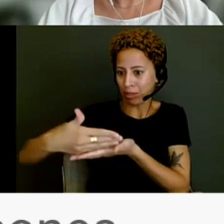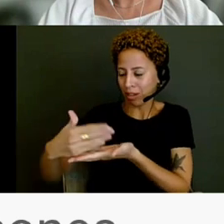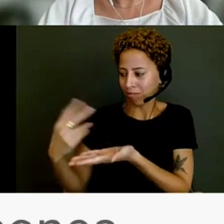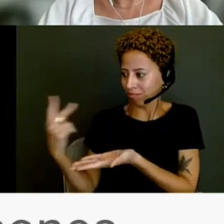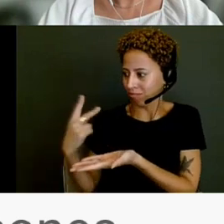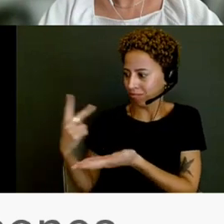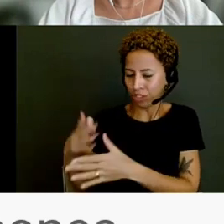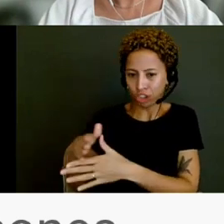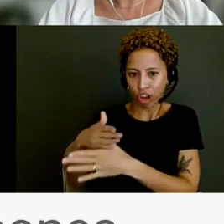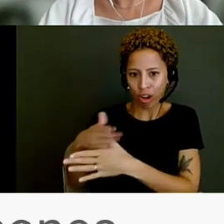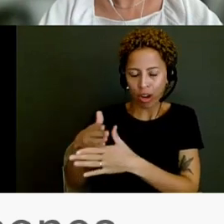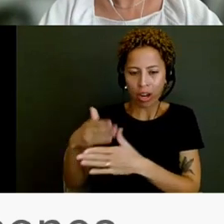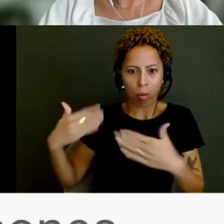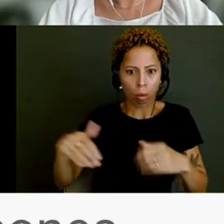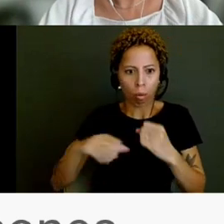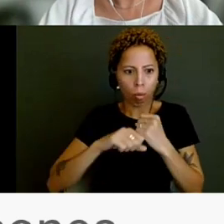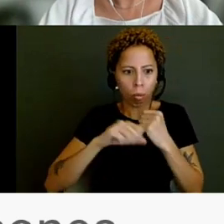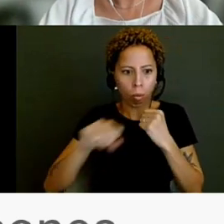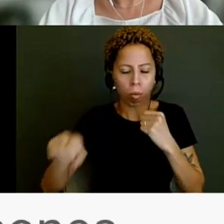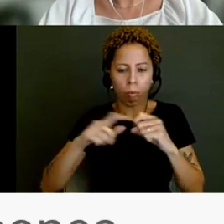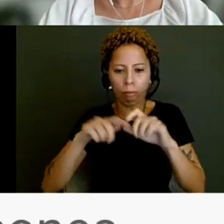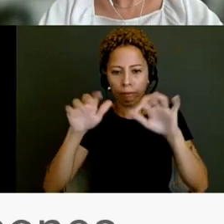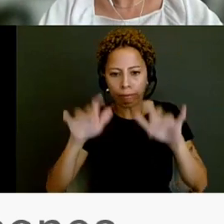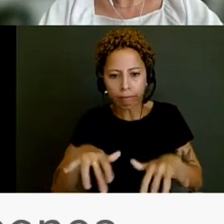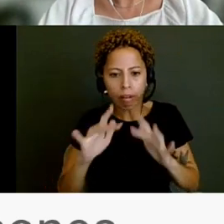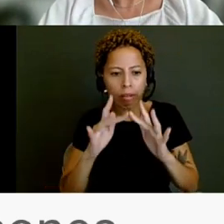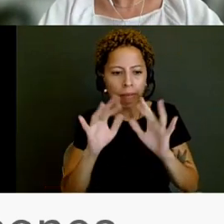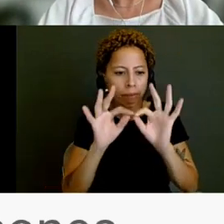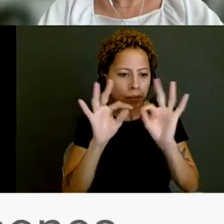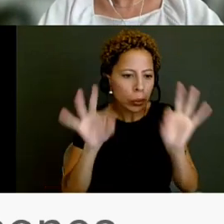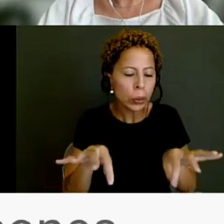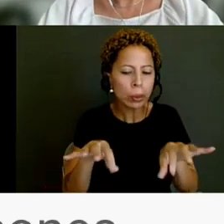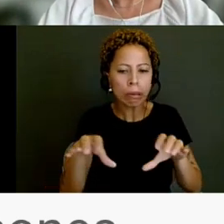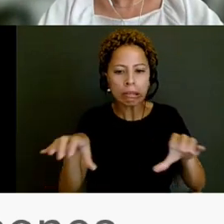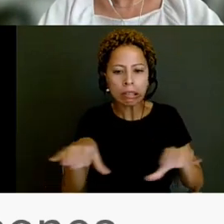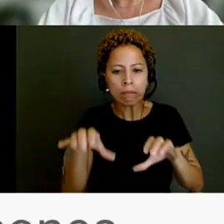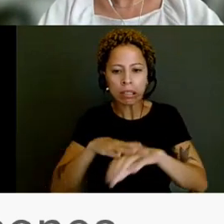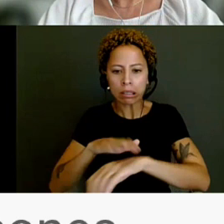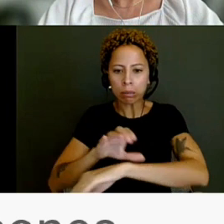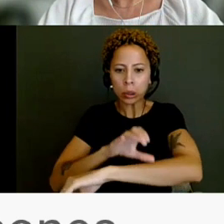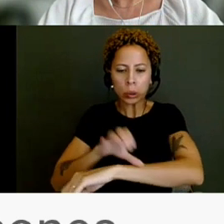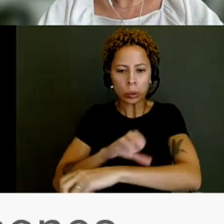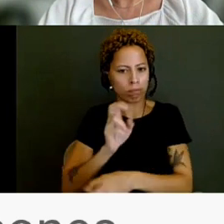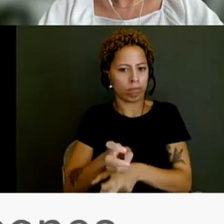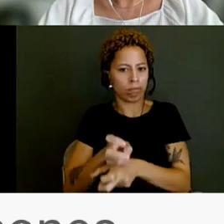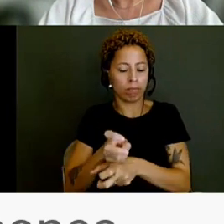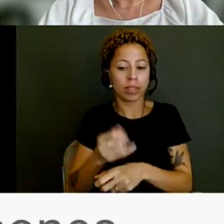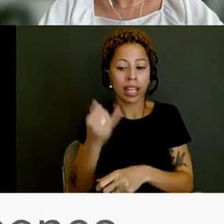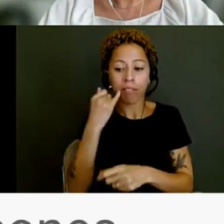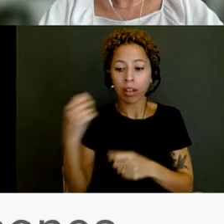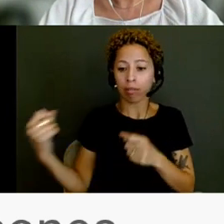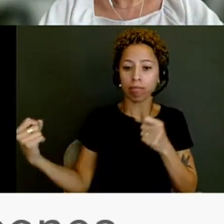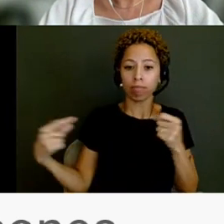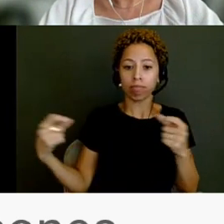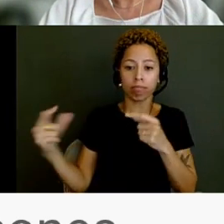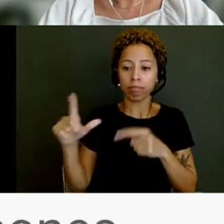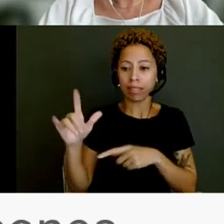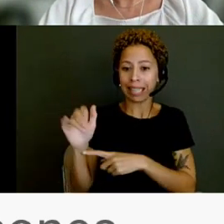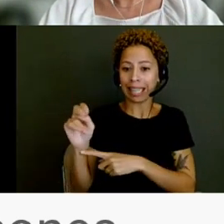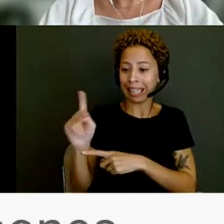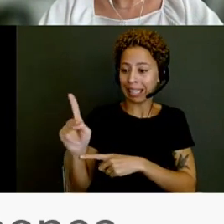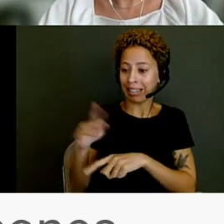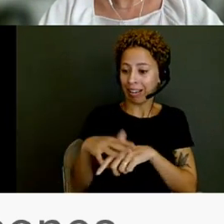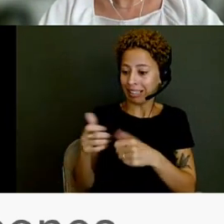for them to finish online forms or activities. Being able to share links via a text message would make this faster and